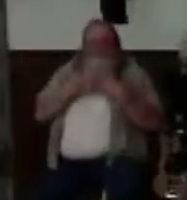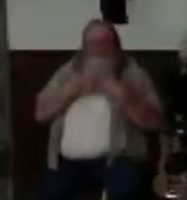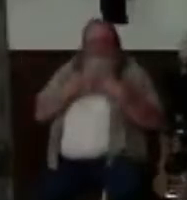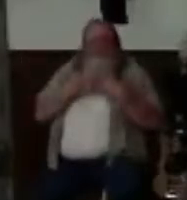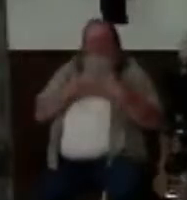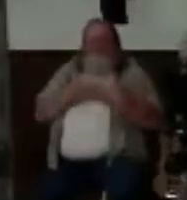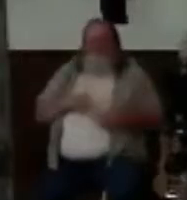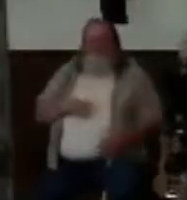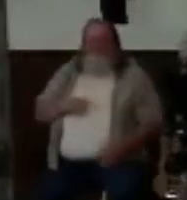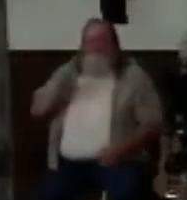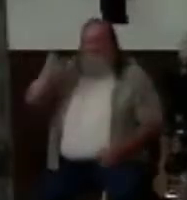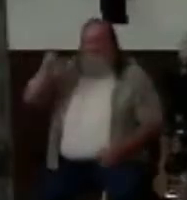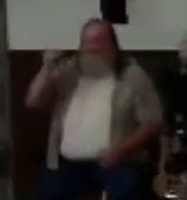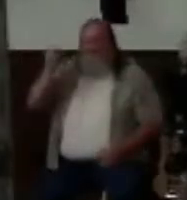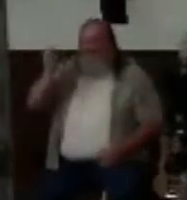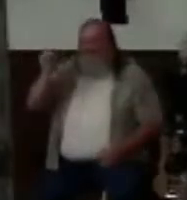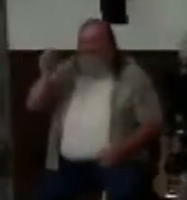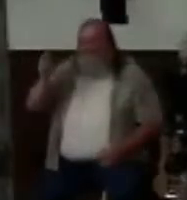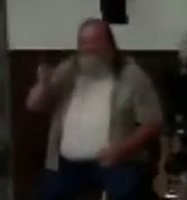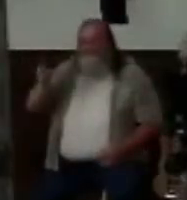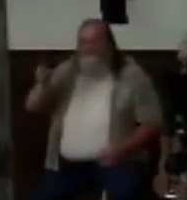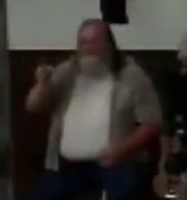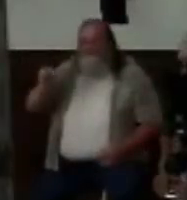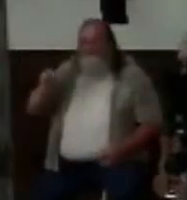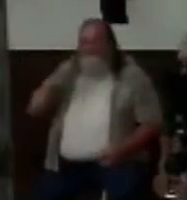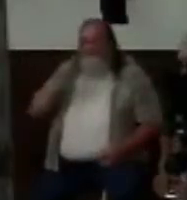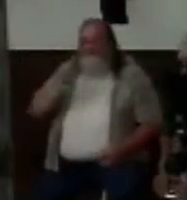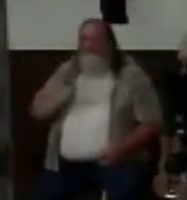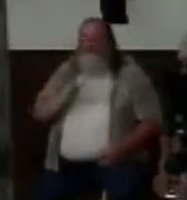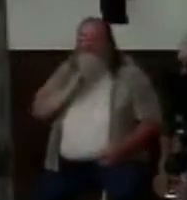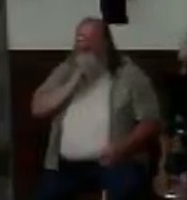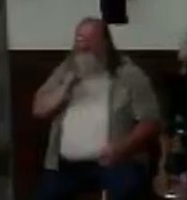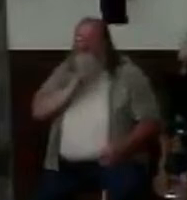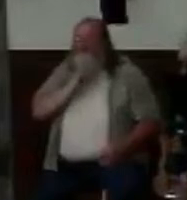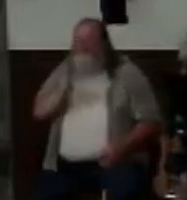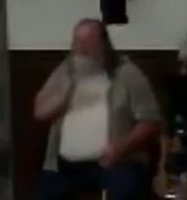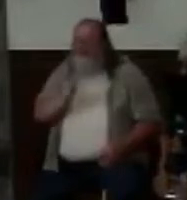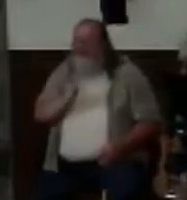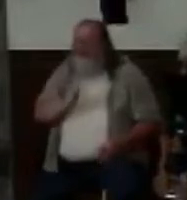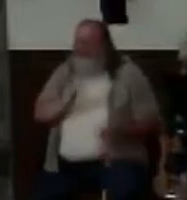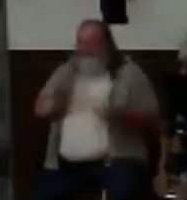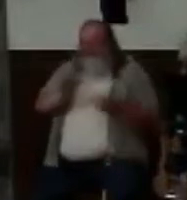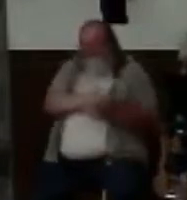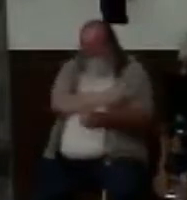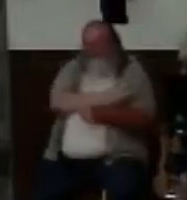John is already filled with the Holy Spirit at the time of his writing.